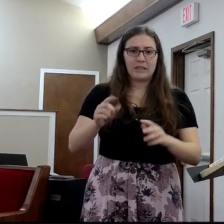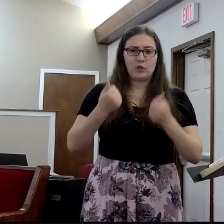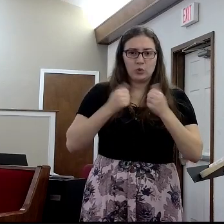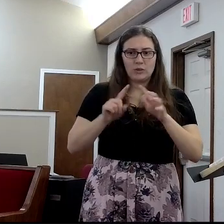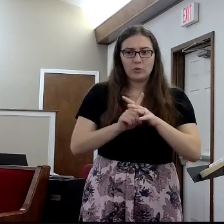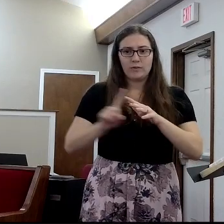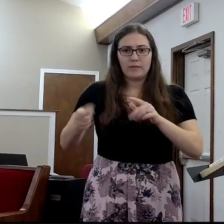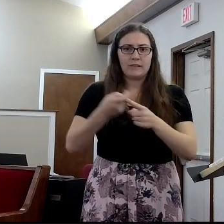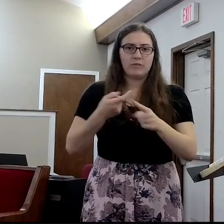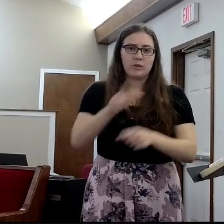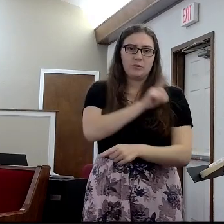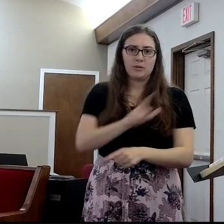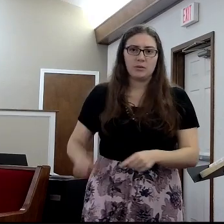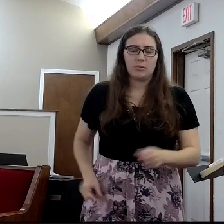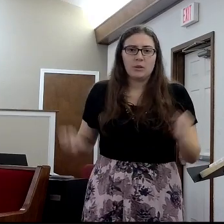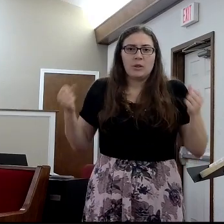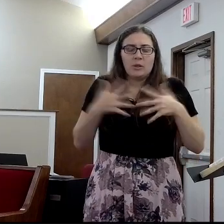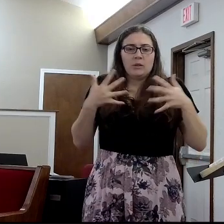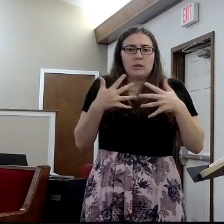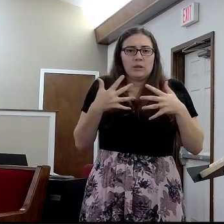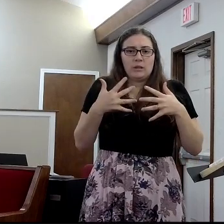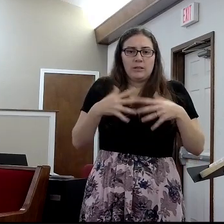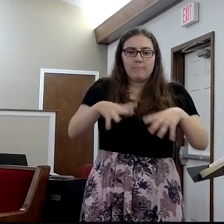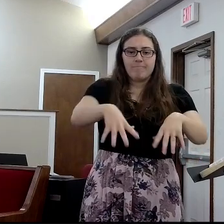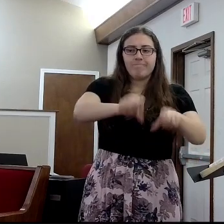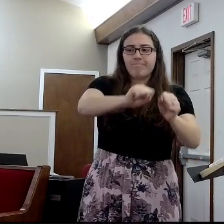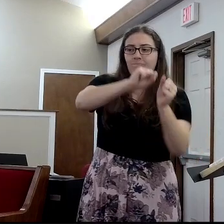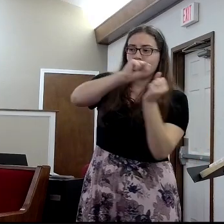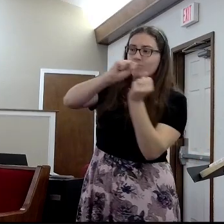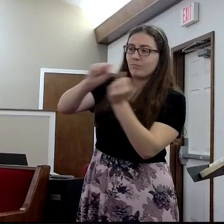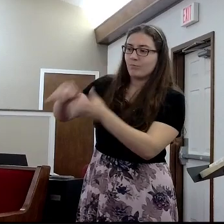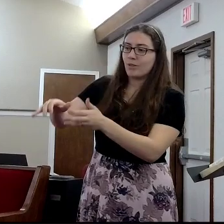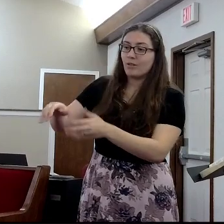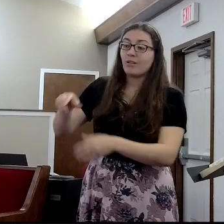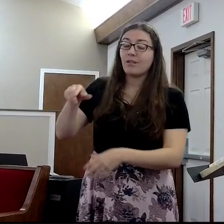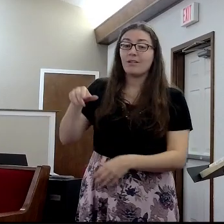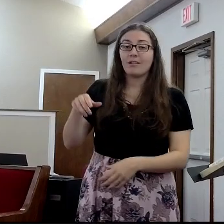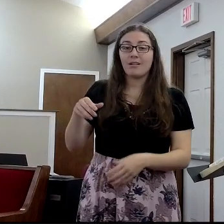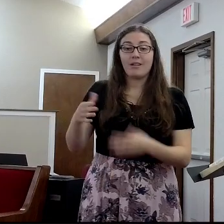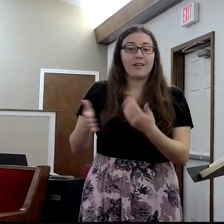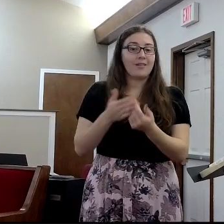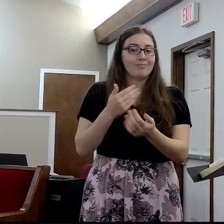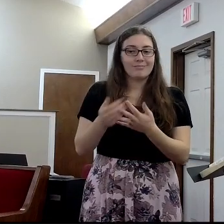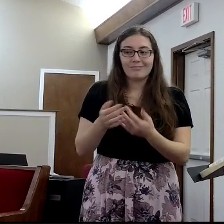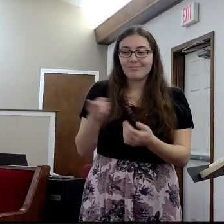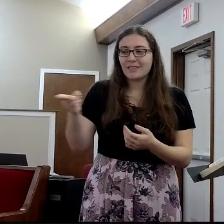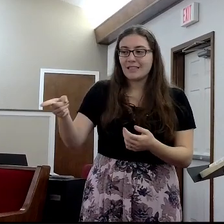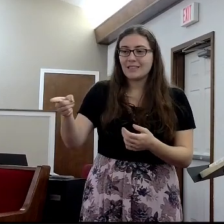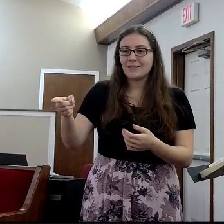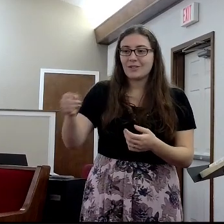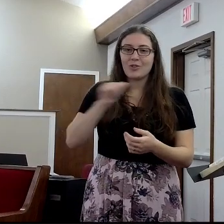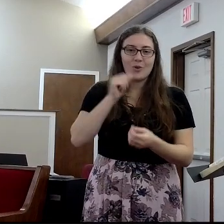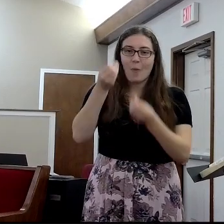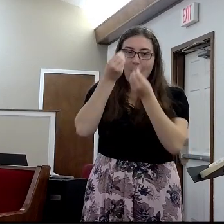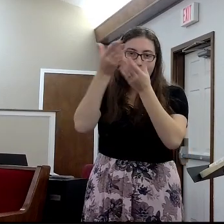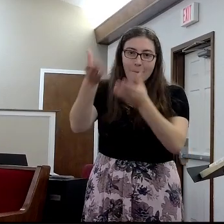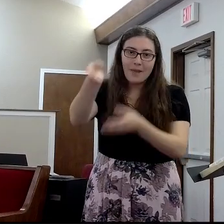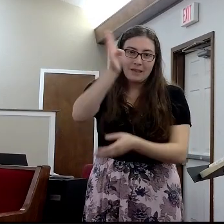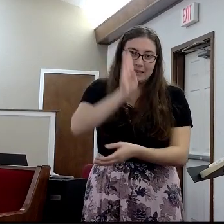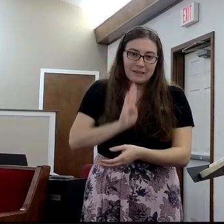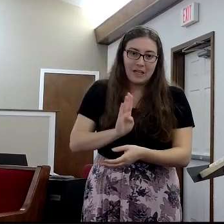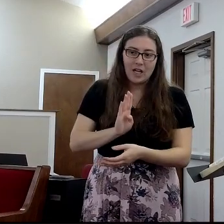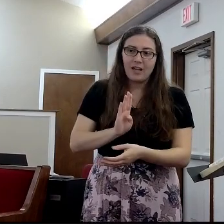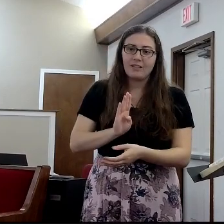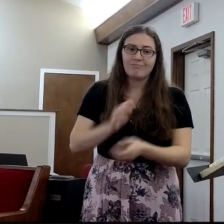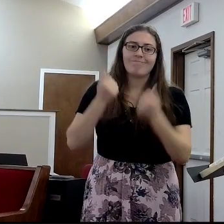Lord. Here they throw Jonah over. And Jonah was being used to bring others to Christ, even when